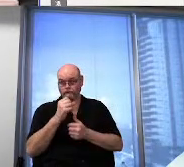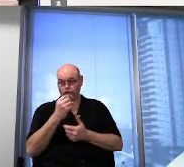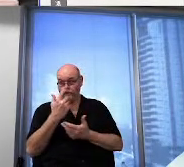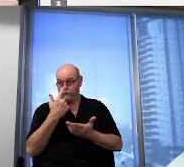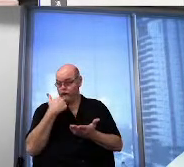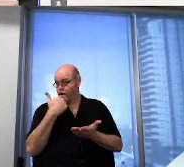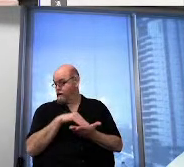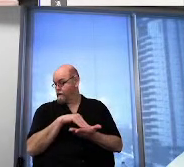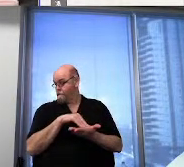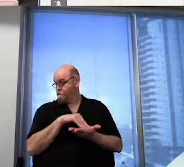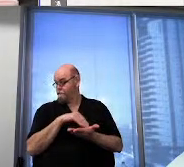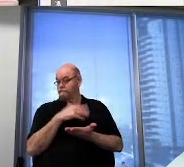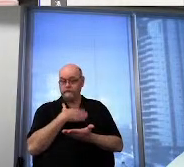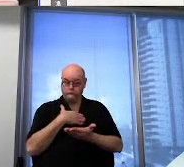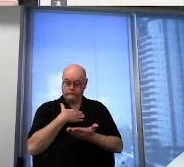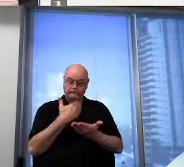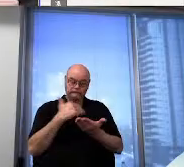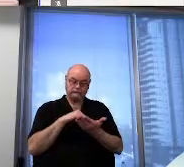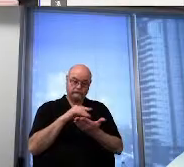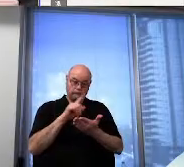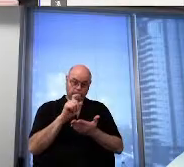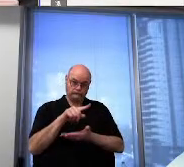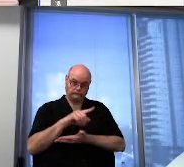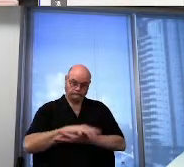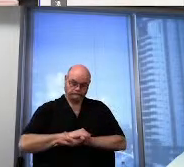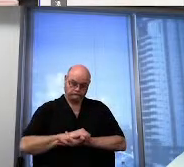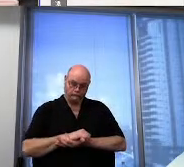Did you want the question repeated? Please.